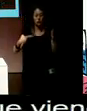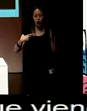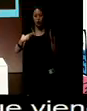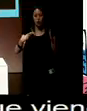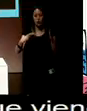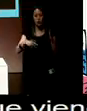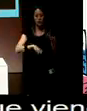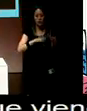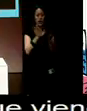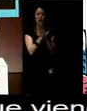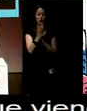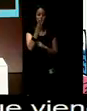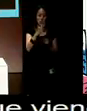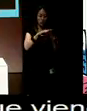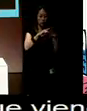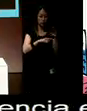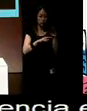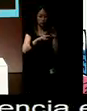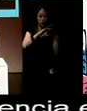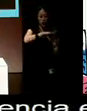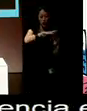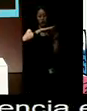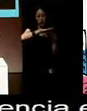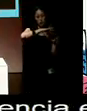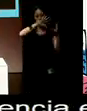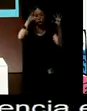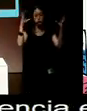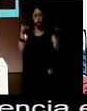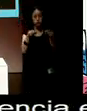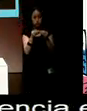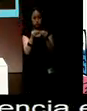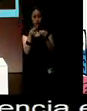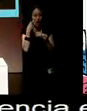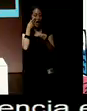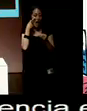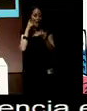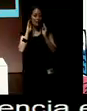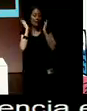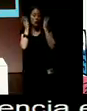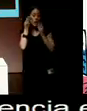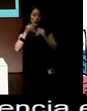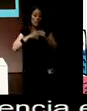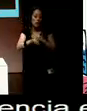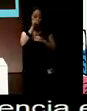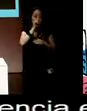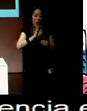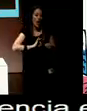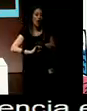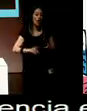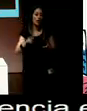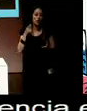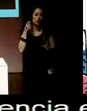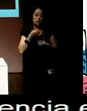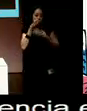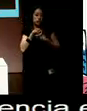we will come to some recommendations for future policy, which we will then start